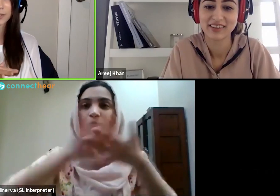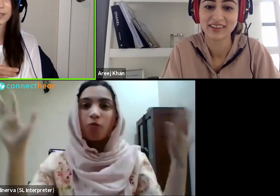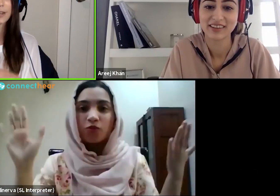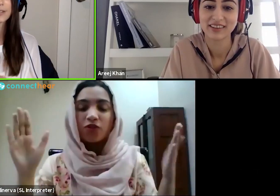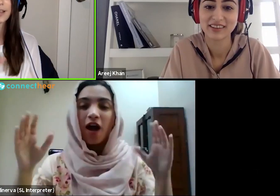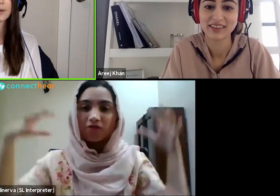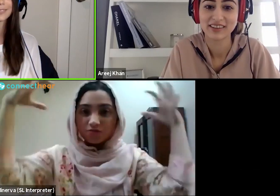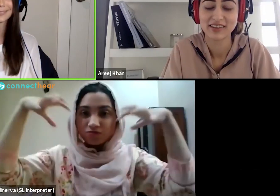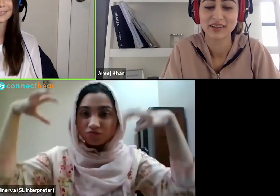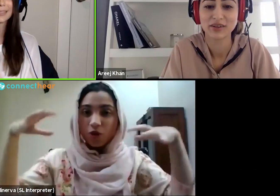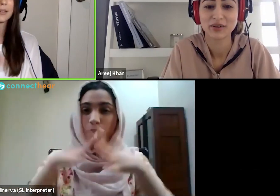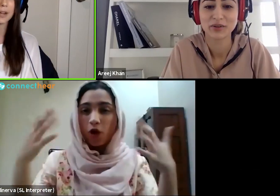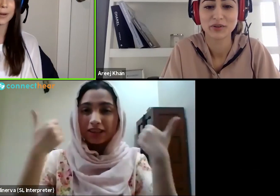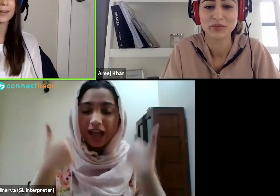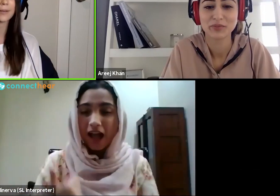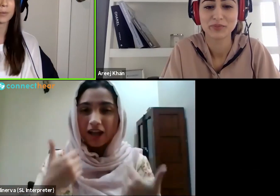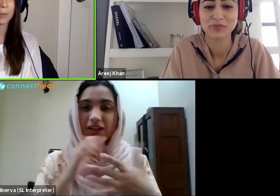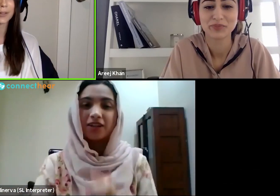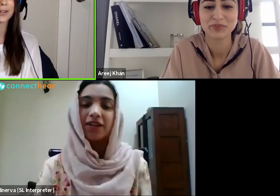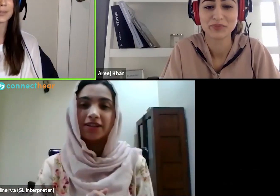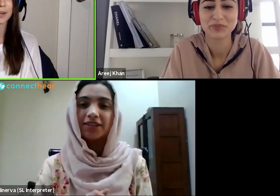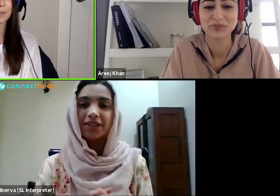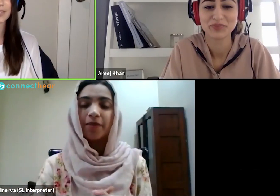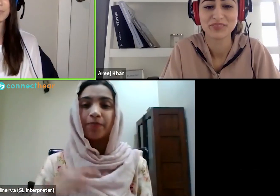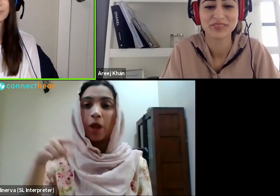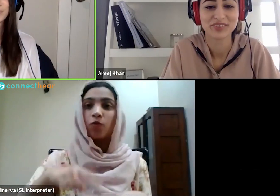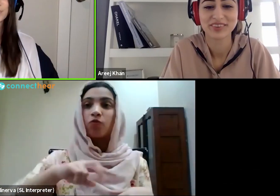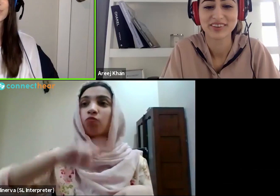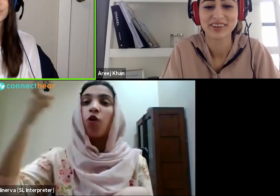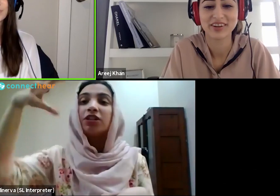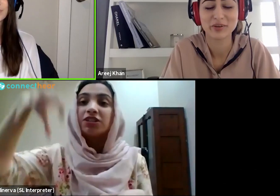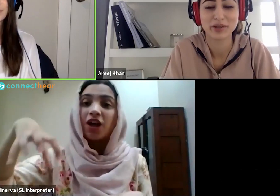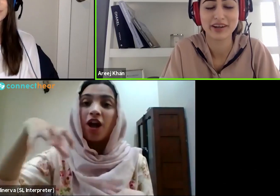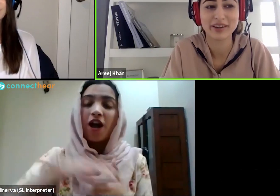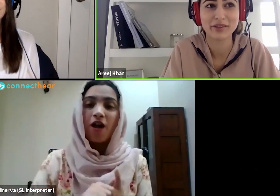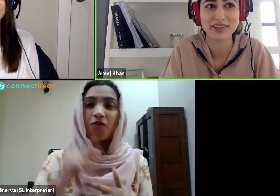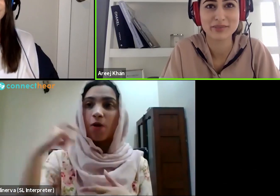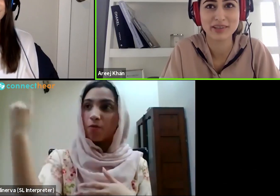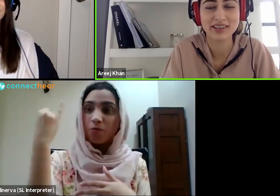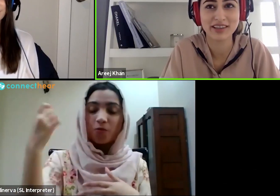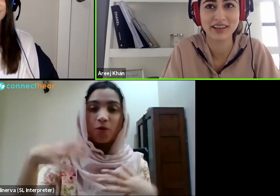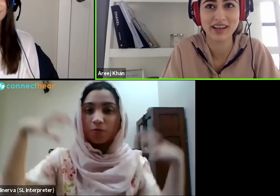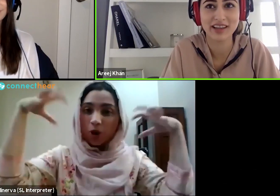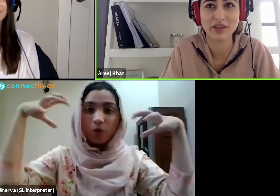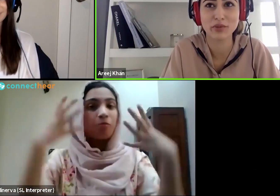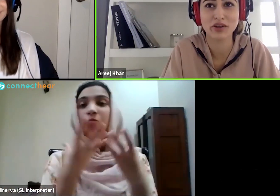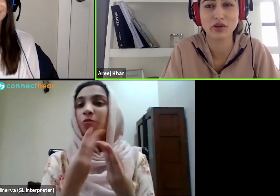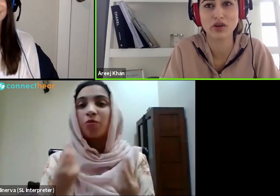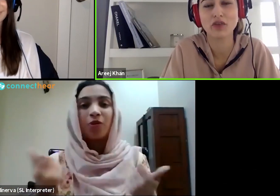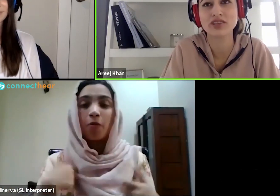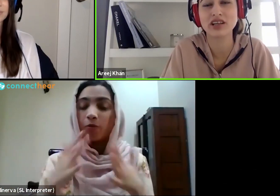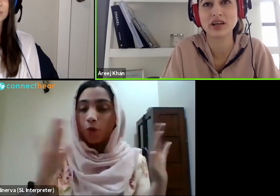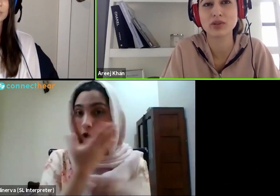here recently. So no rain, warm weather is my cup of tea. Oh, wow. That's amazing. And then